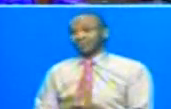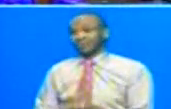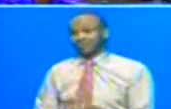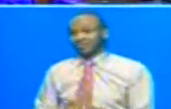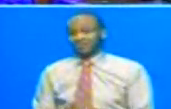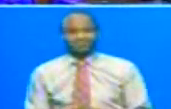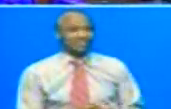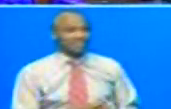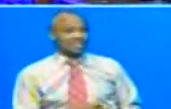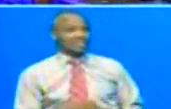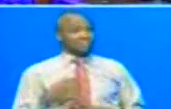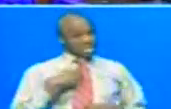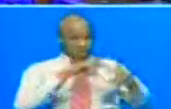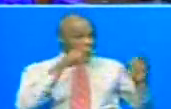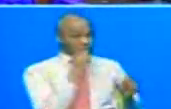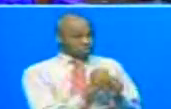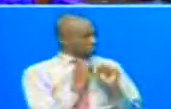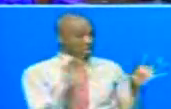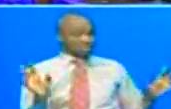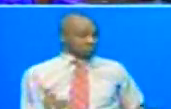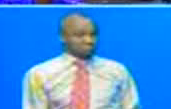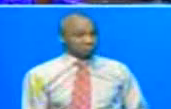I didn't look for one. Neither did I, thank you.